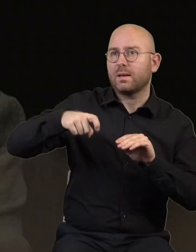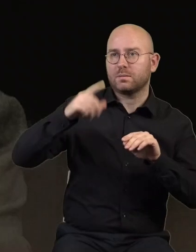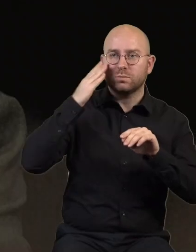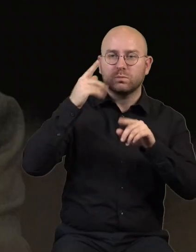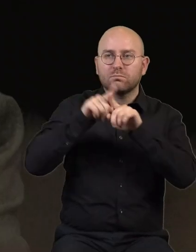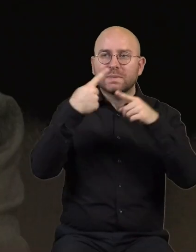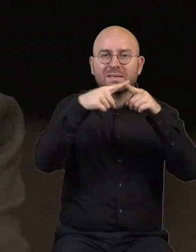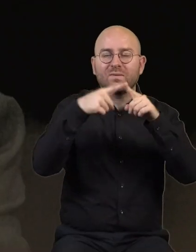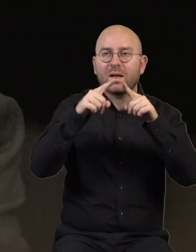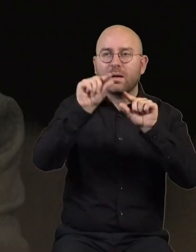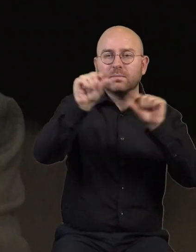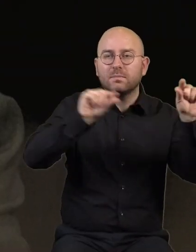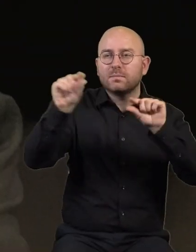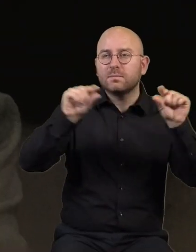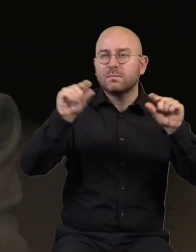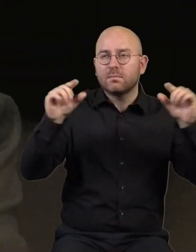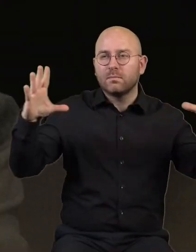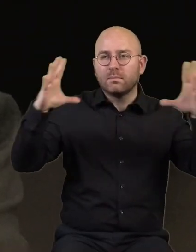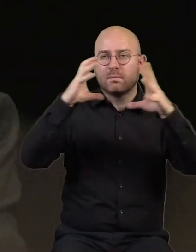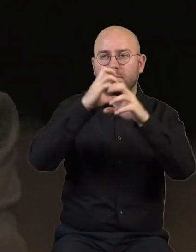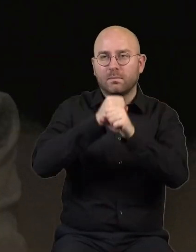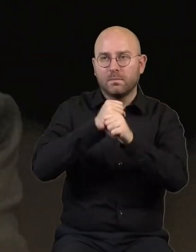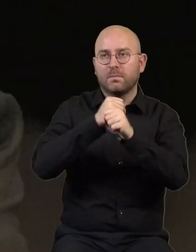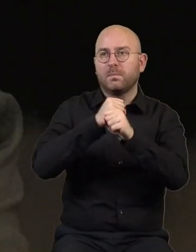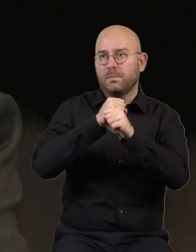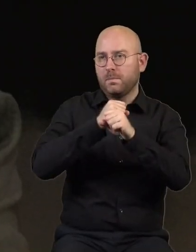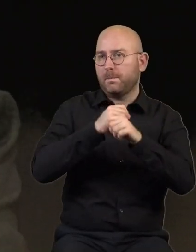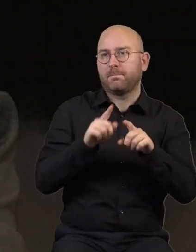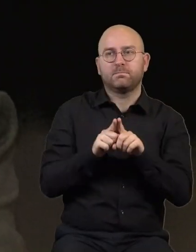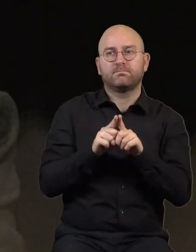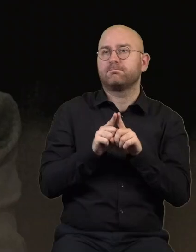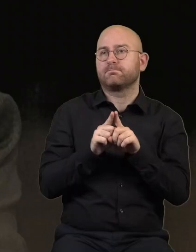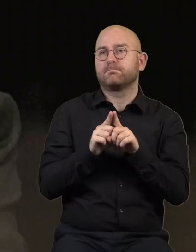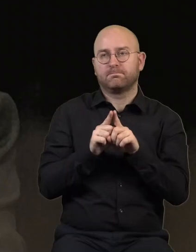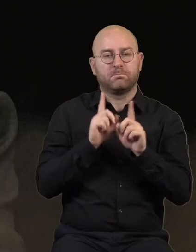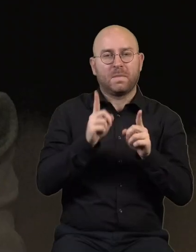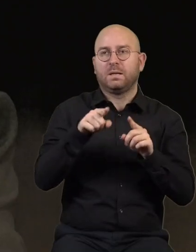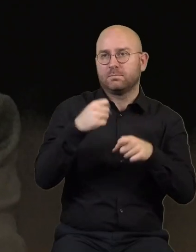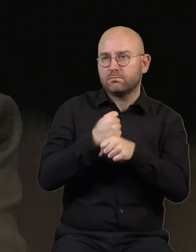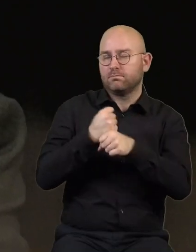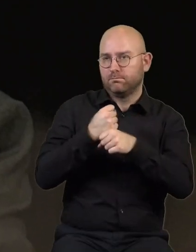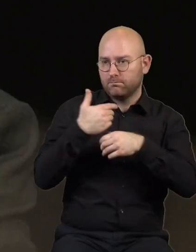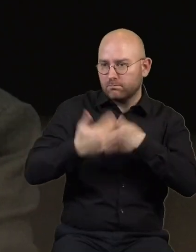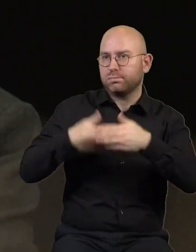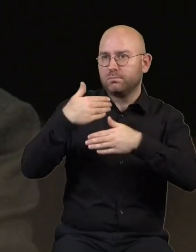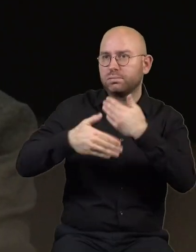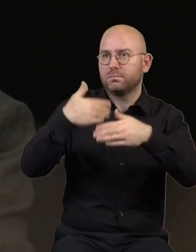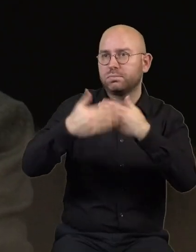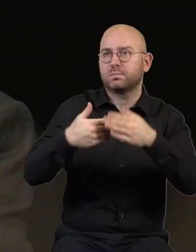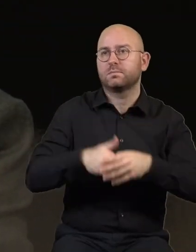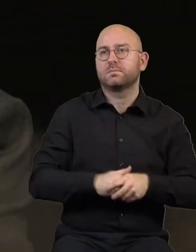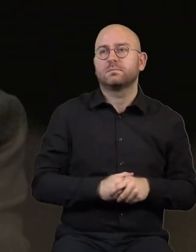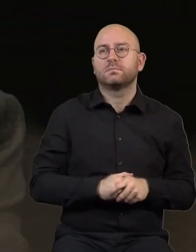to be done, and so the tip of the iceberg, in fact, it's quite a large tip, but it's still a tip of the iceberg, is this